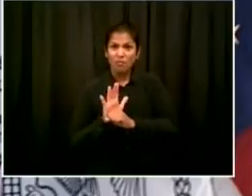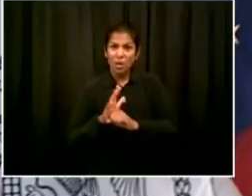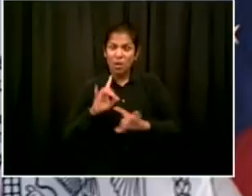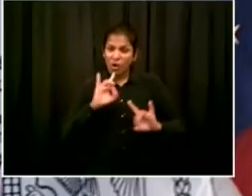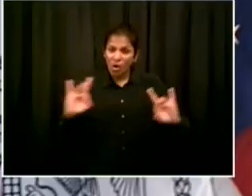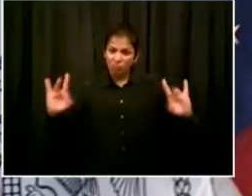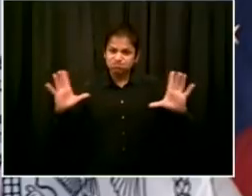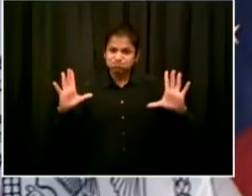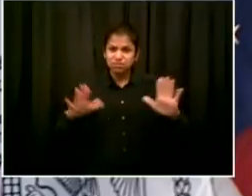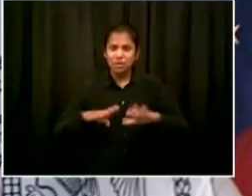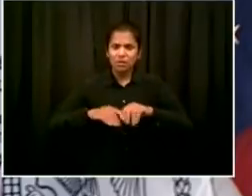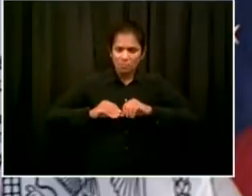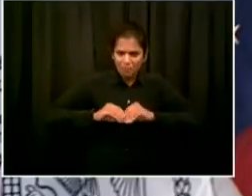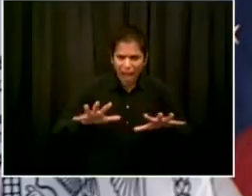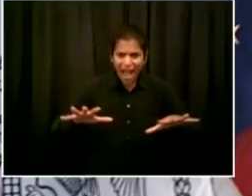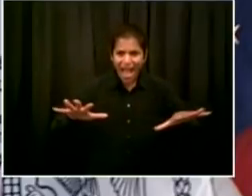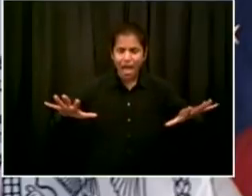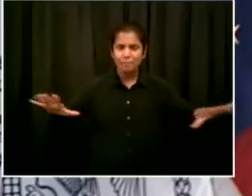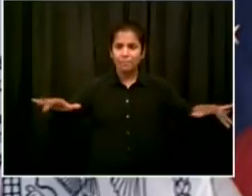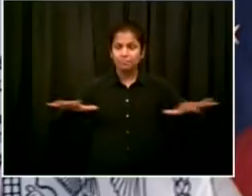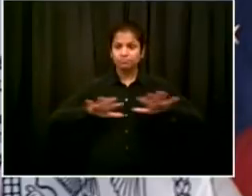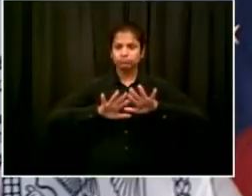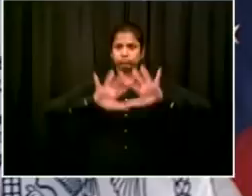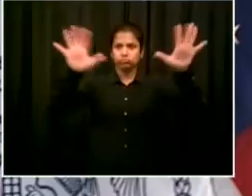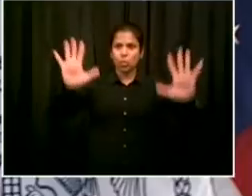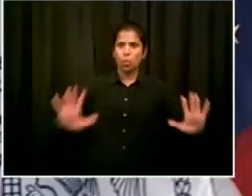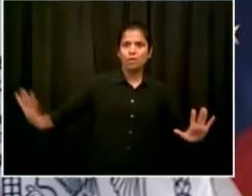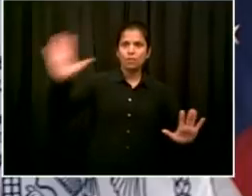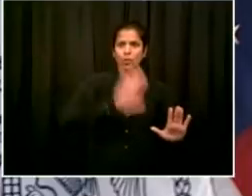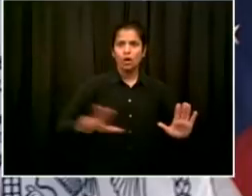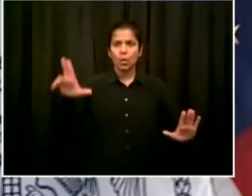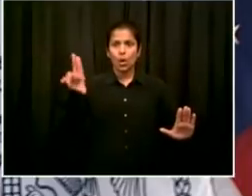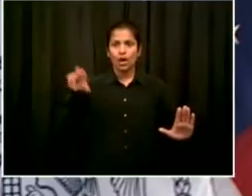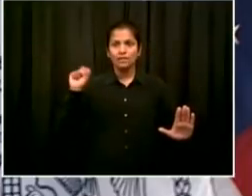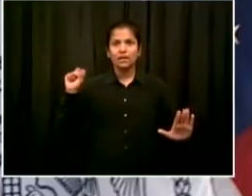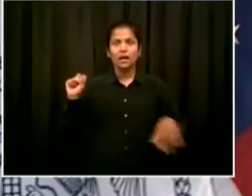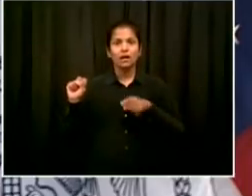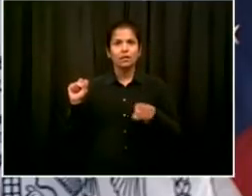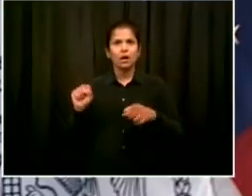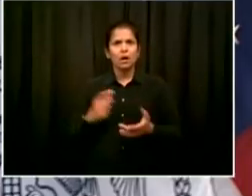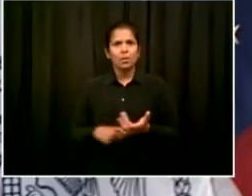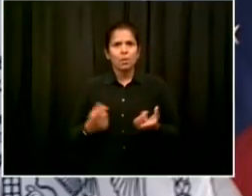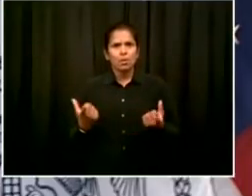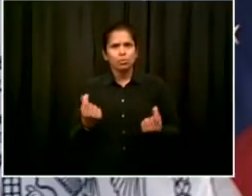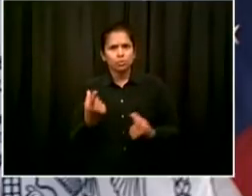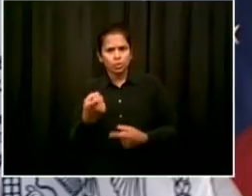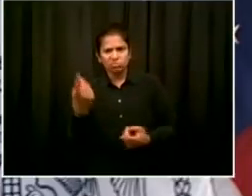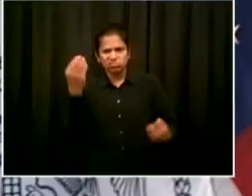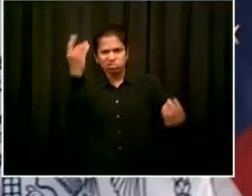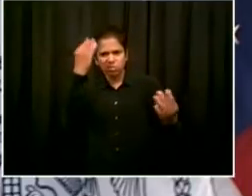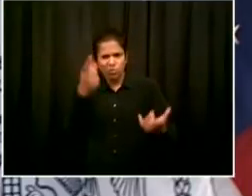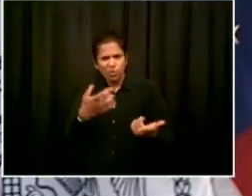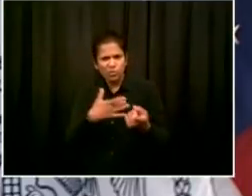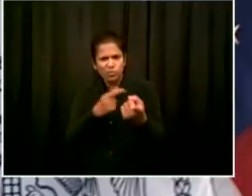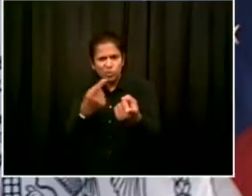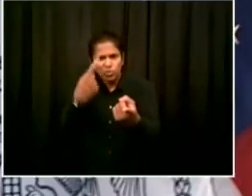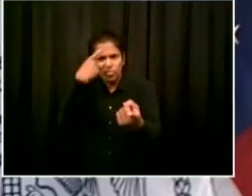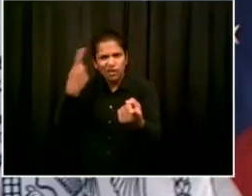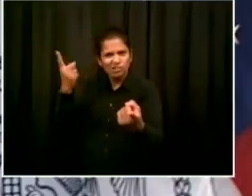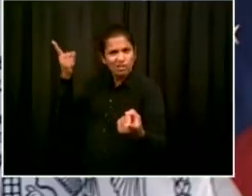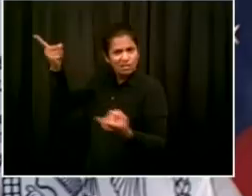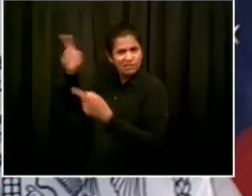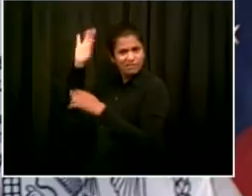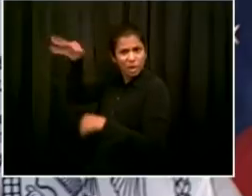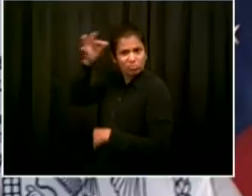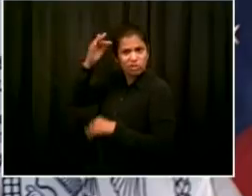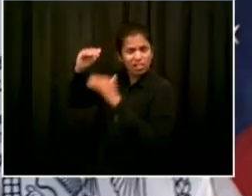mean, what goes through your mind when you see the let's call it an evolution of thinking coming out of the White House? Rich, you,